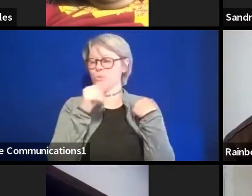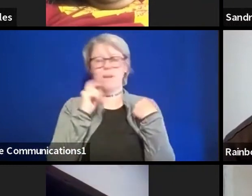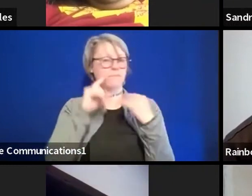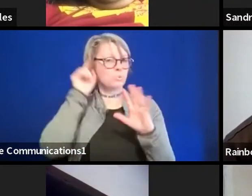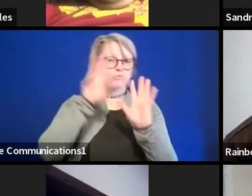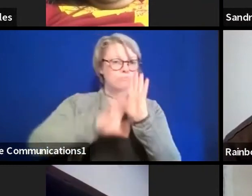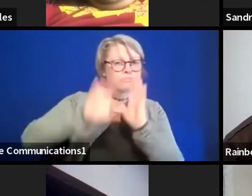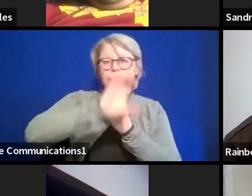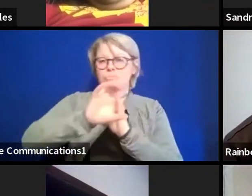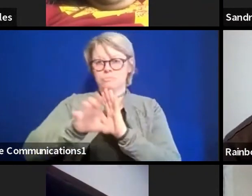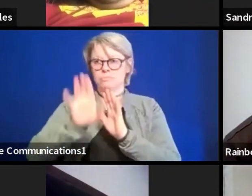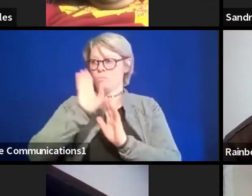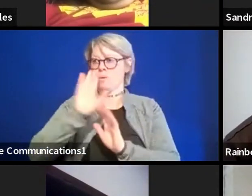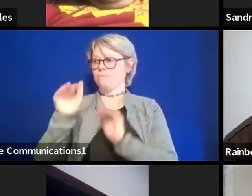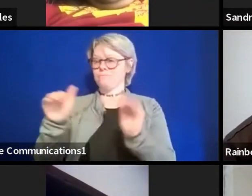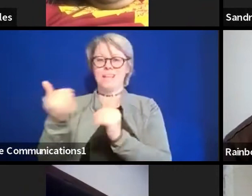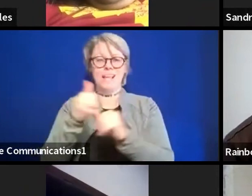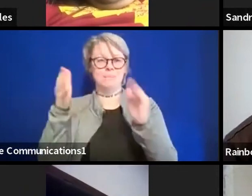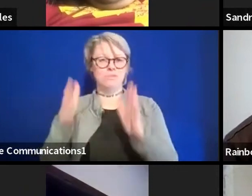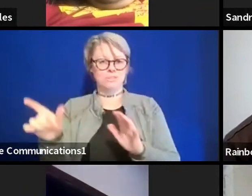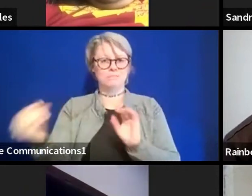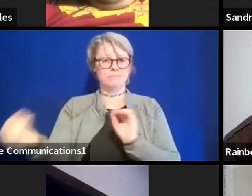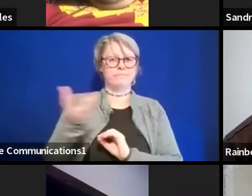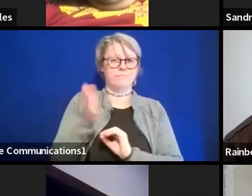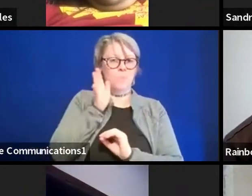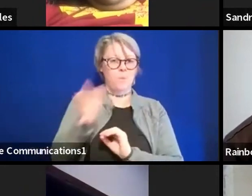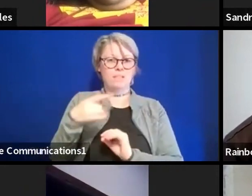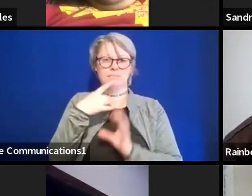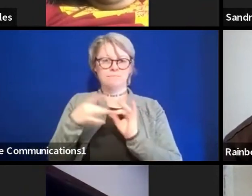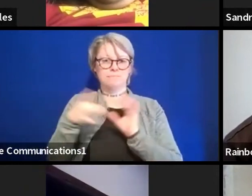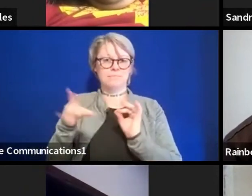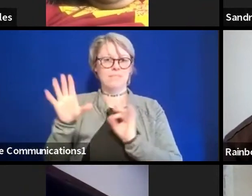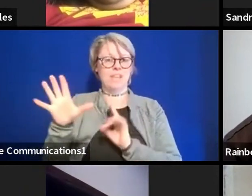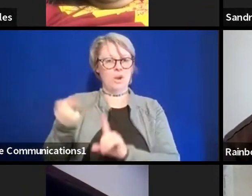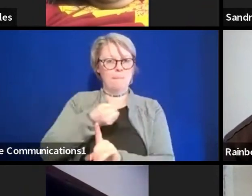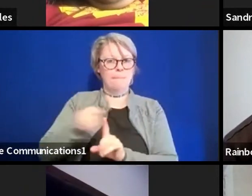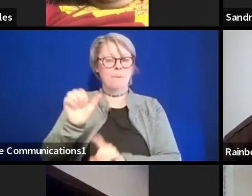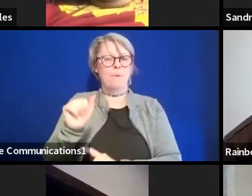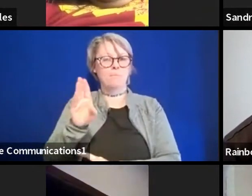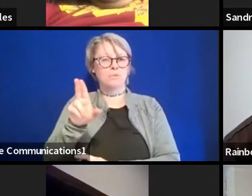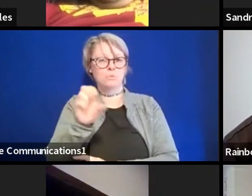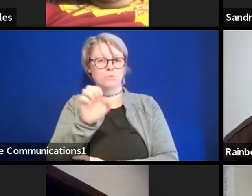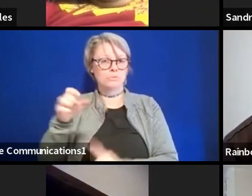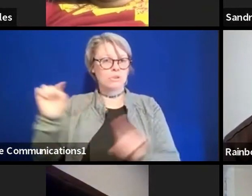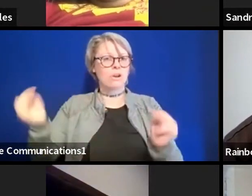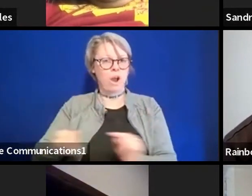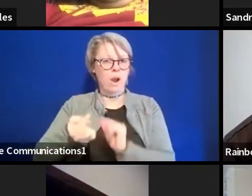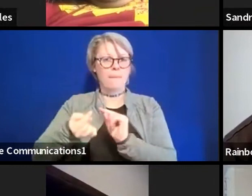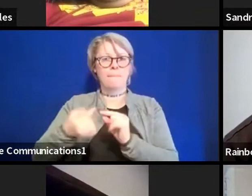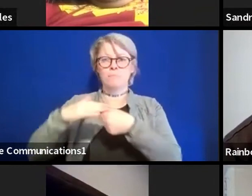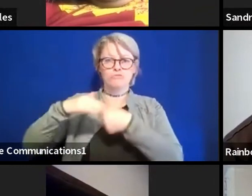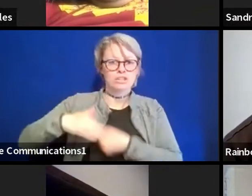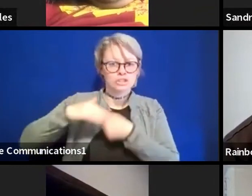You know many people who have experienced abuse and harm and pressure and